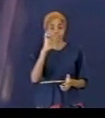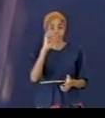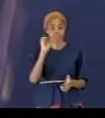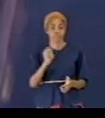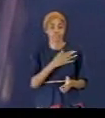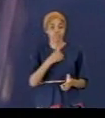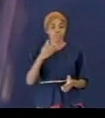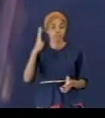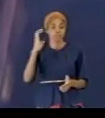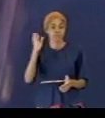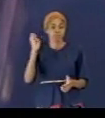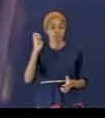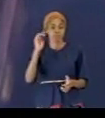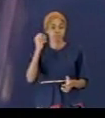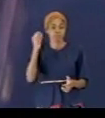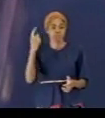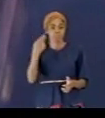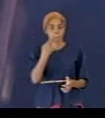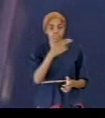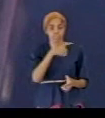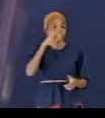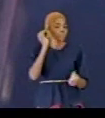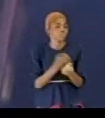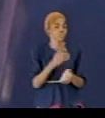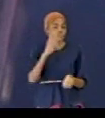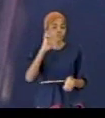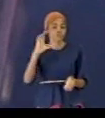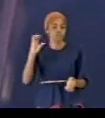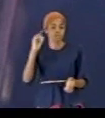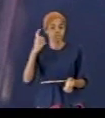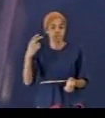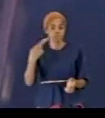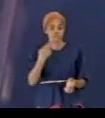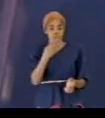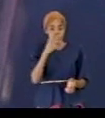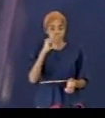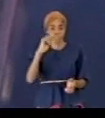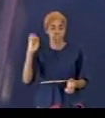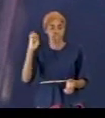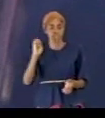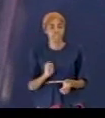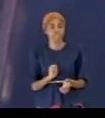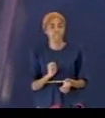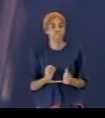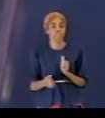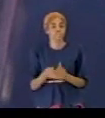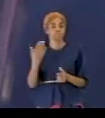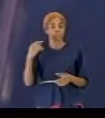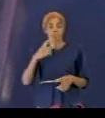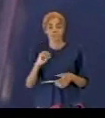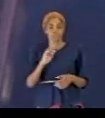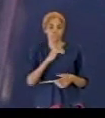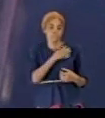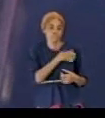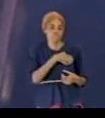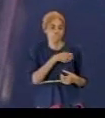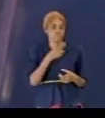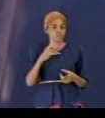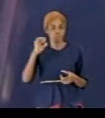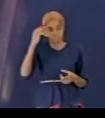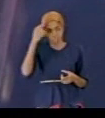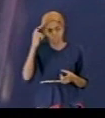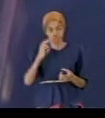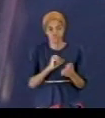Hittite, which were a grief of mind unto Isaac and to Rebekah. You have just listened to the Bible